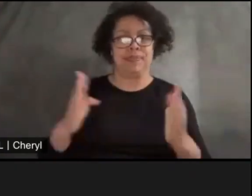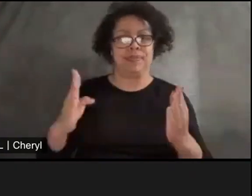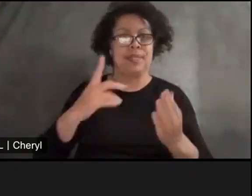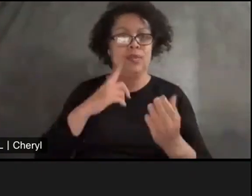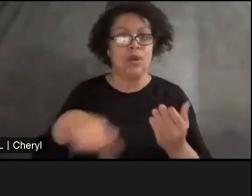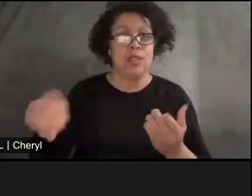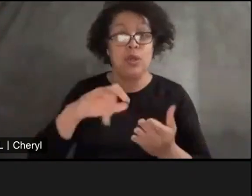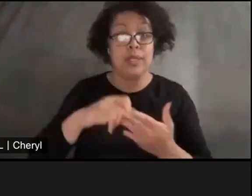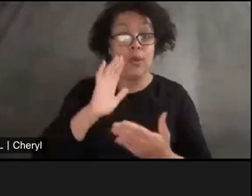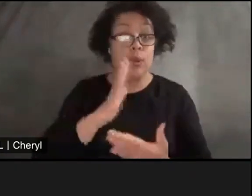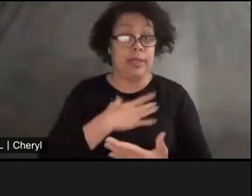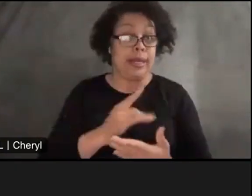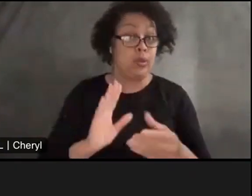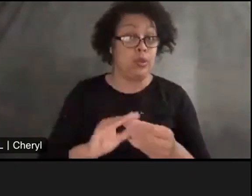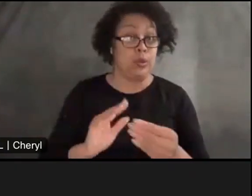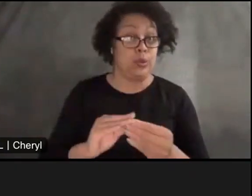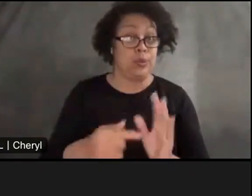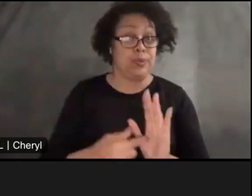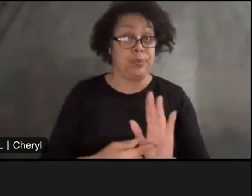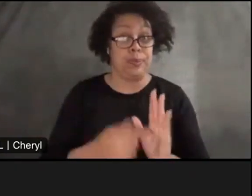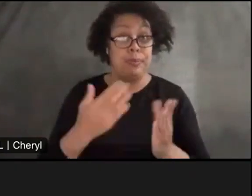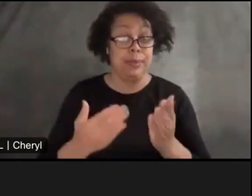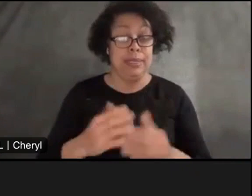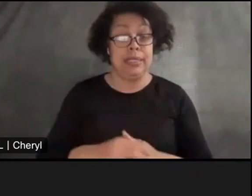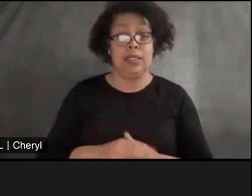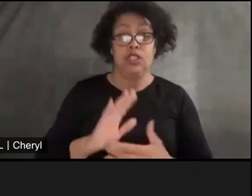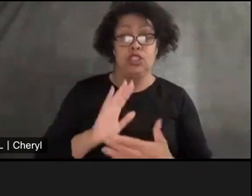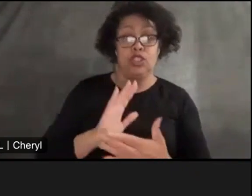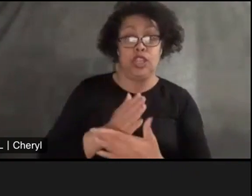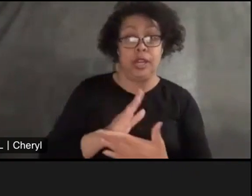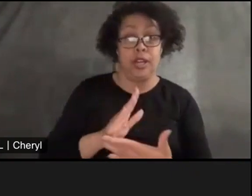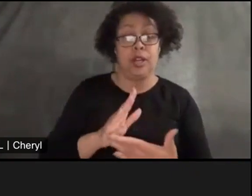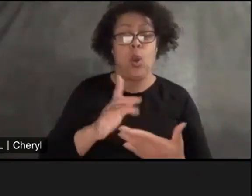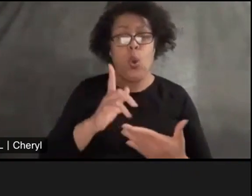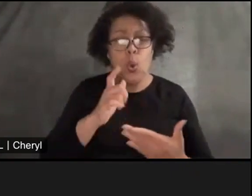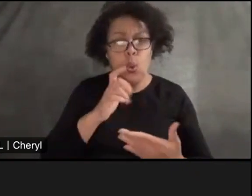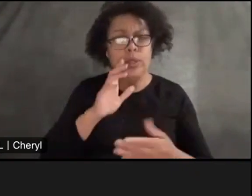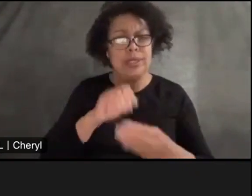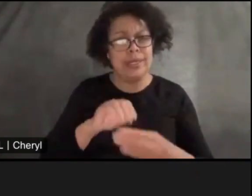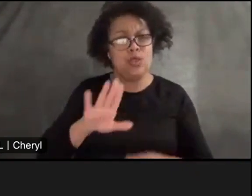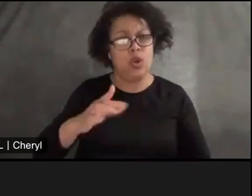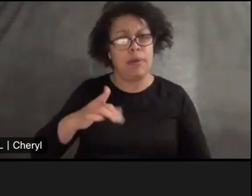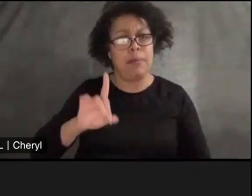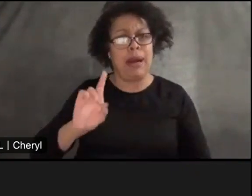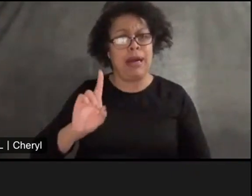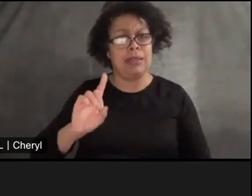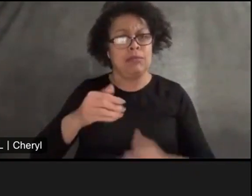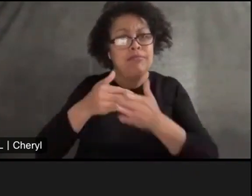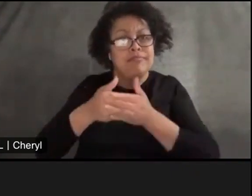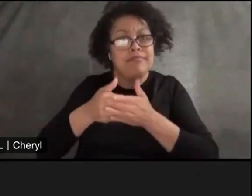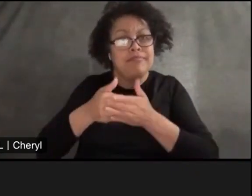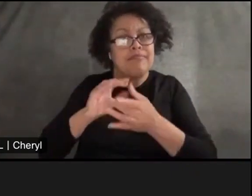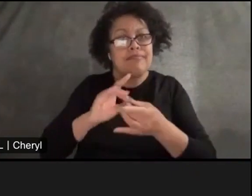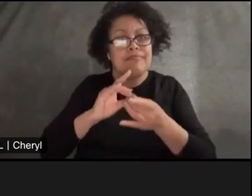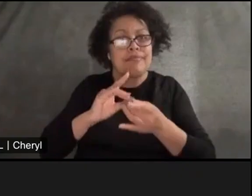share possibly who they put in their pod, like their direct pod, if you feel